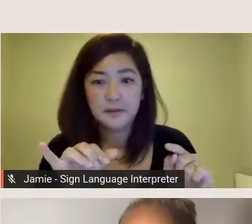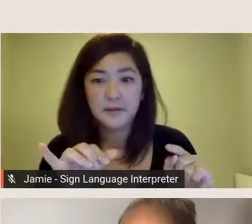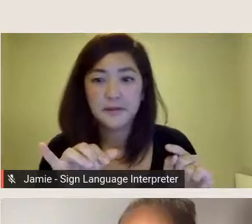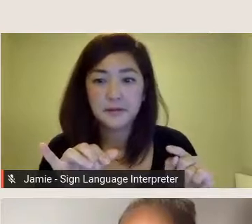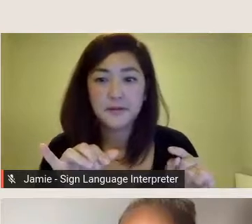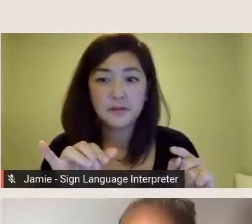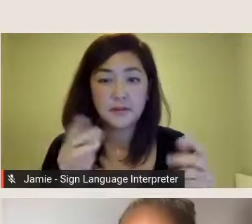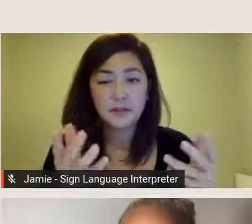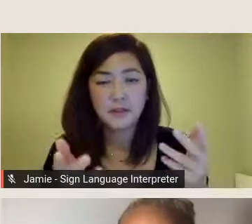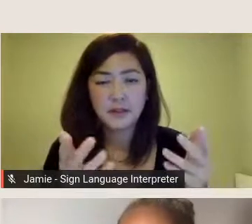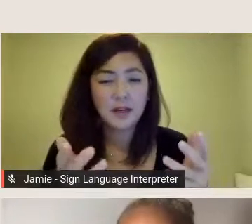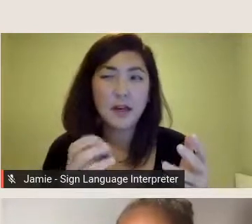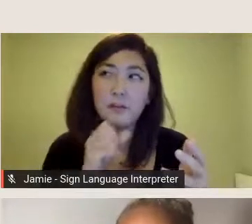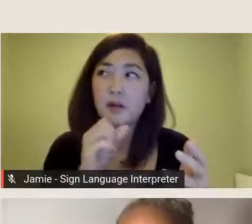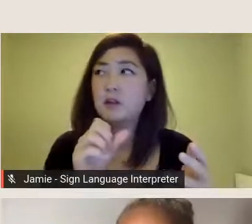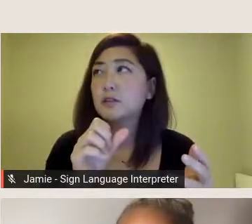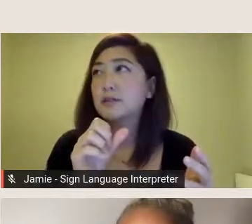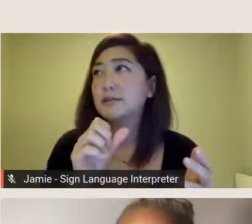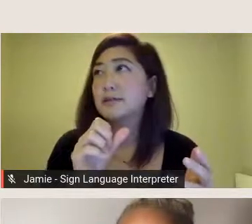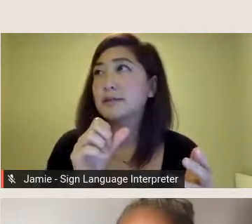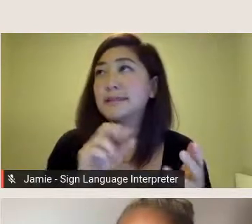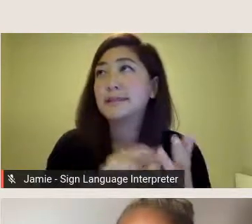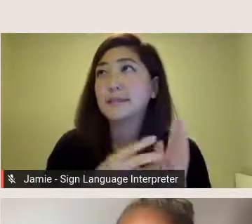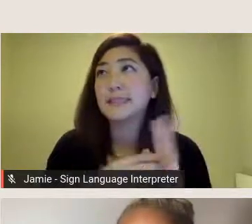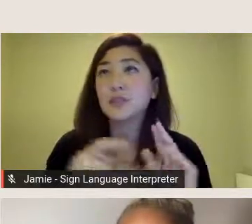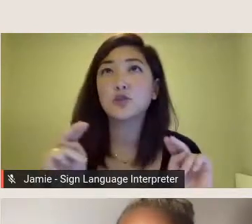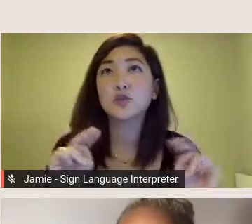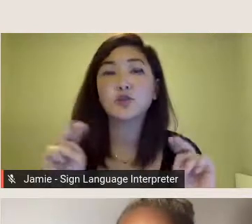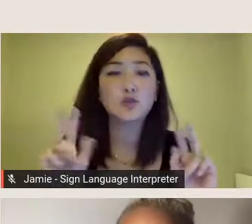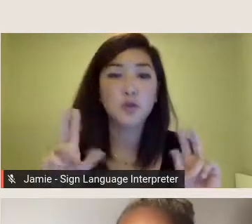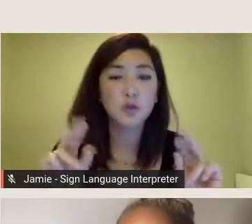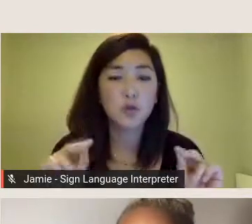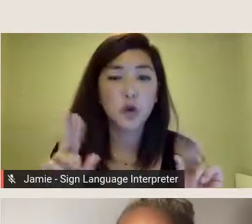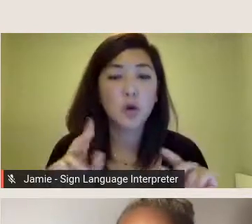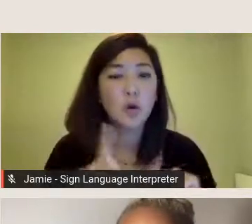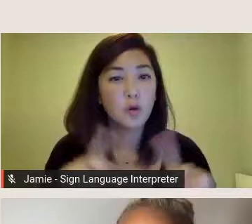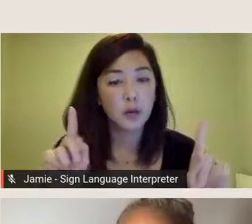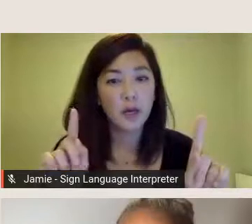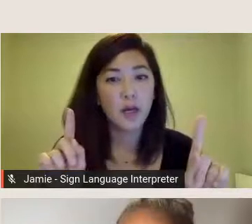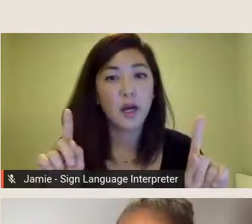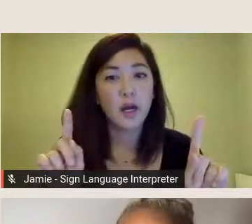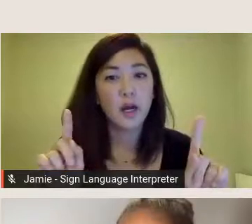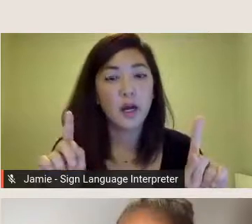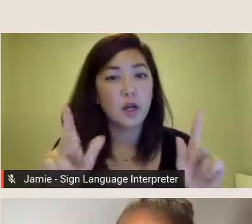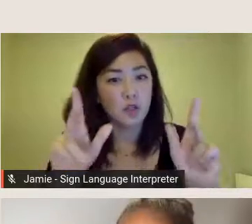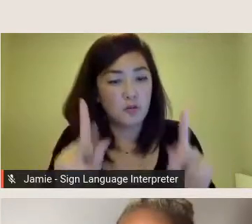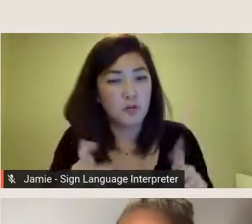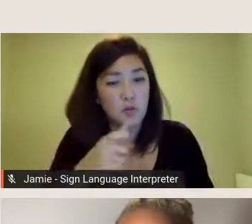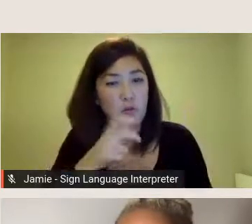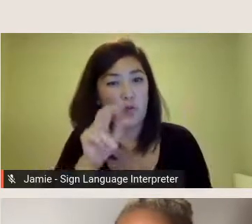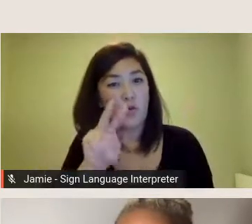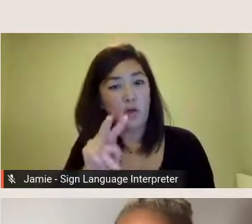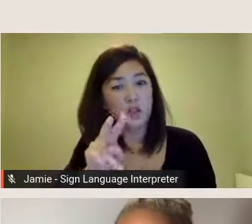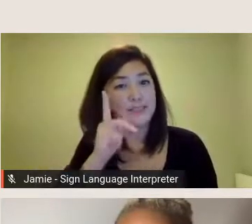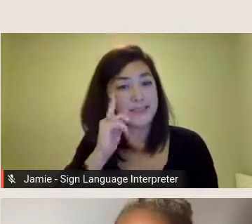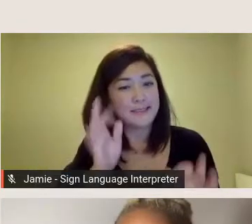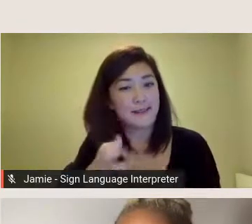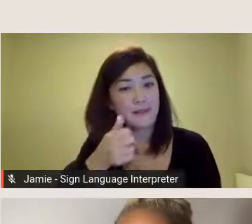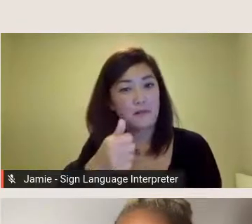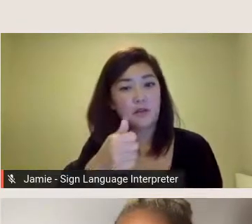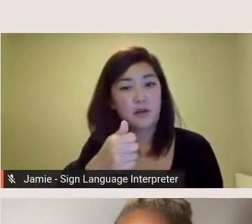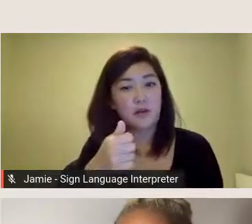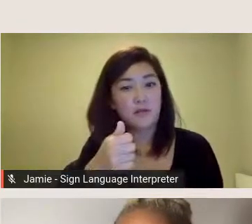true, I don't know if you'd call it neutrality, but certainly it leaves the viewer to make a decision for themselves about